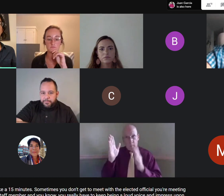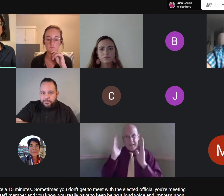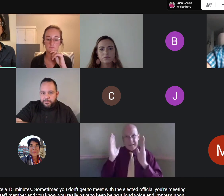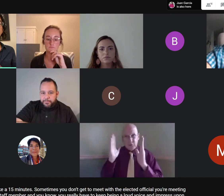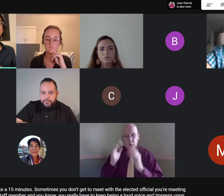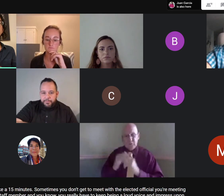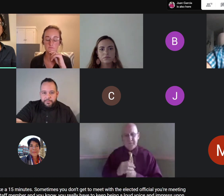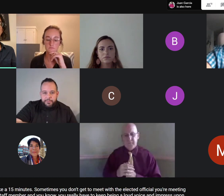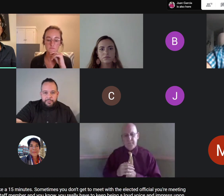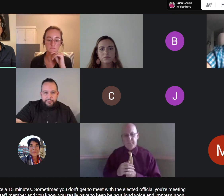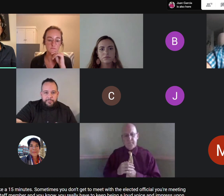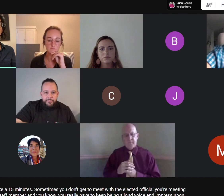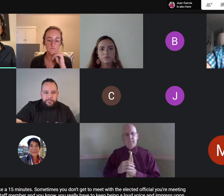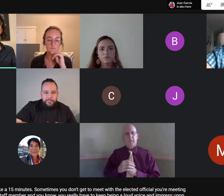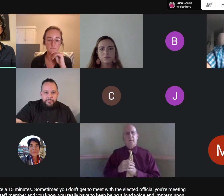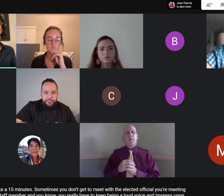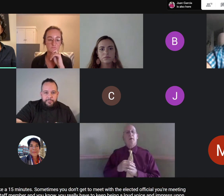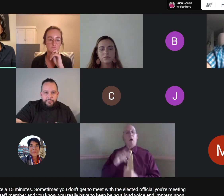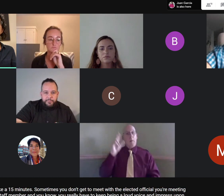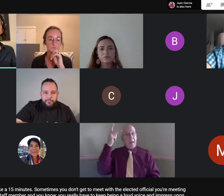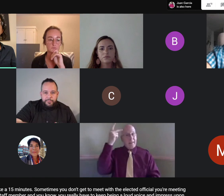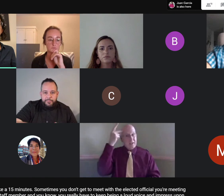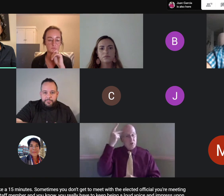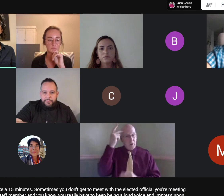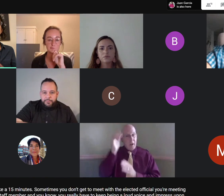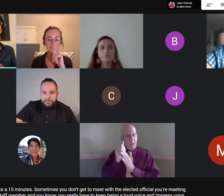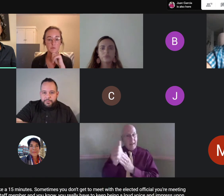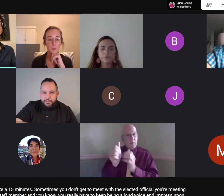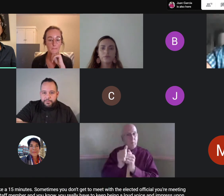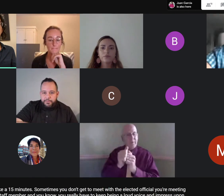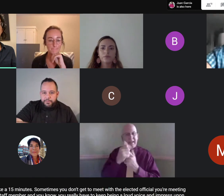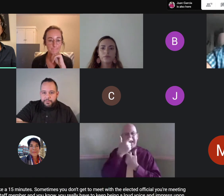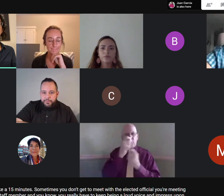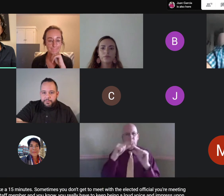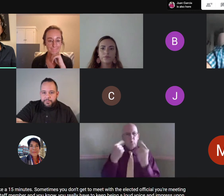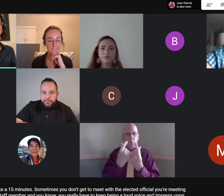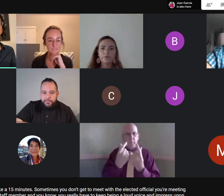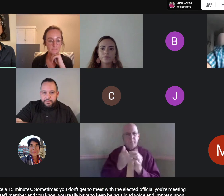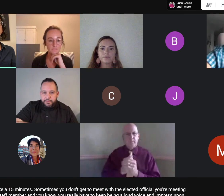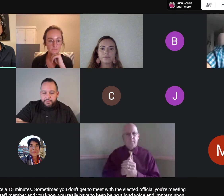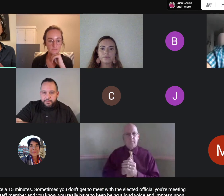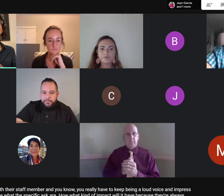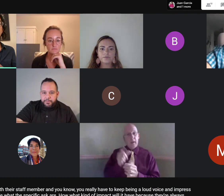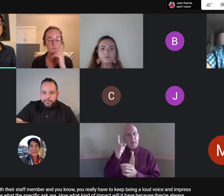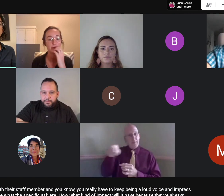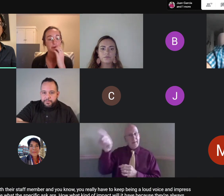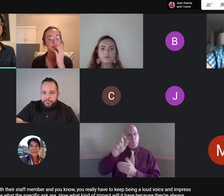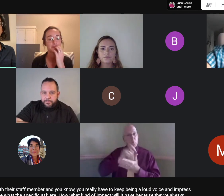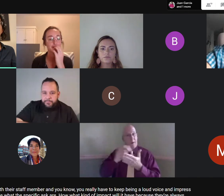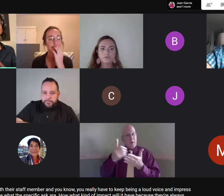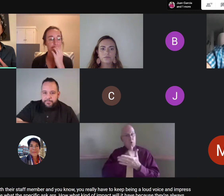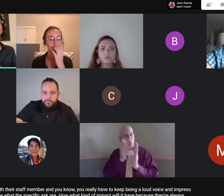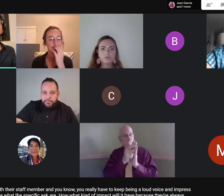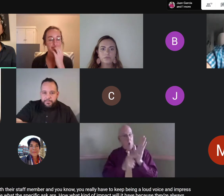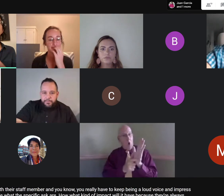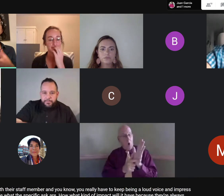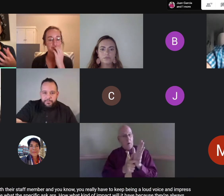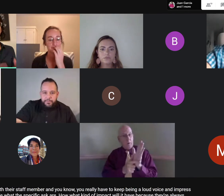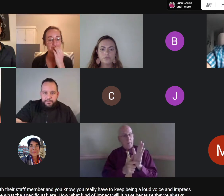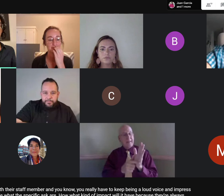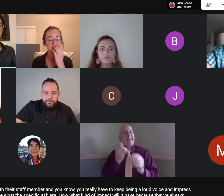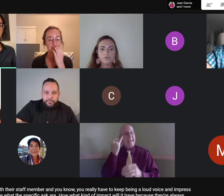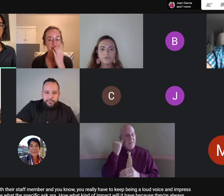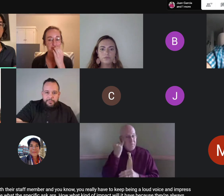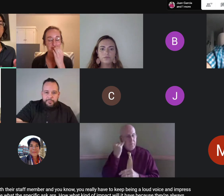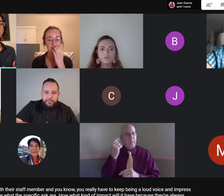by the interest groups. So an organization could write a piece of disability legislation that they want to see. And then you go